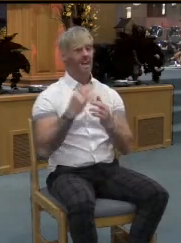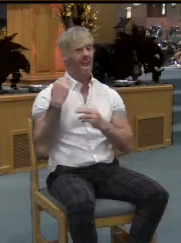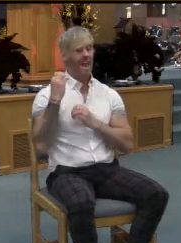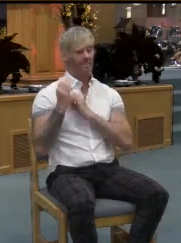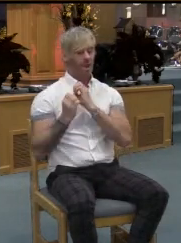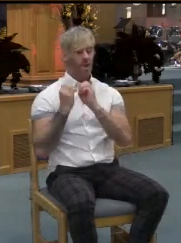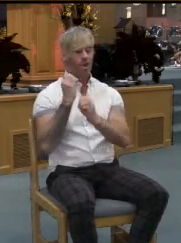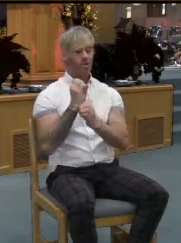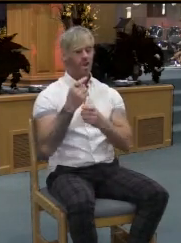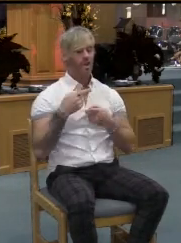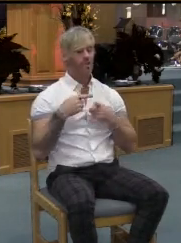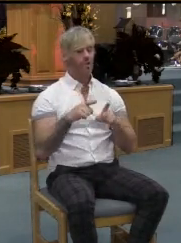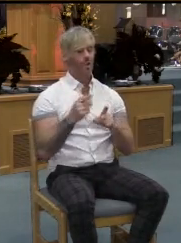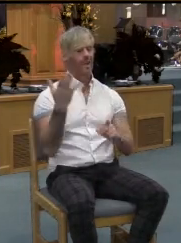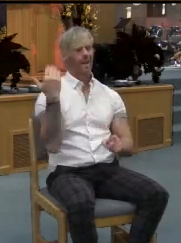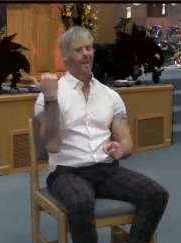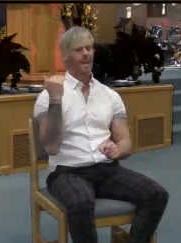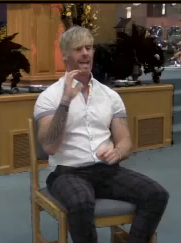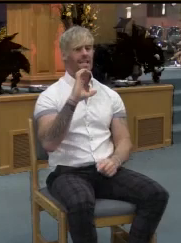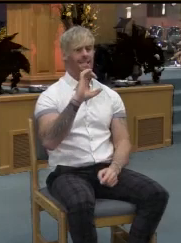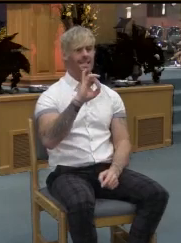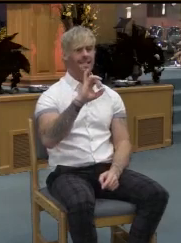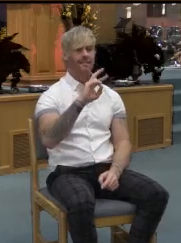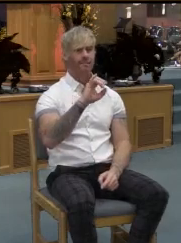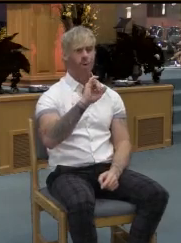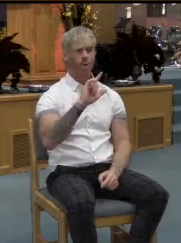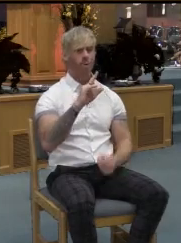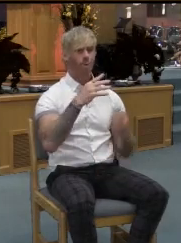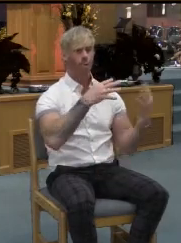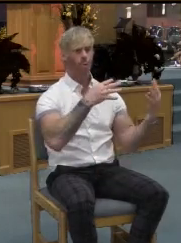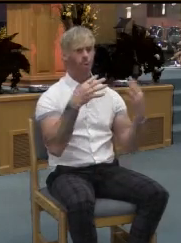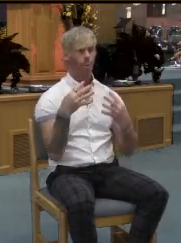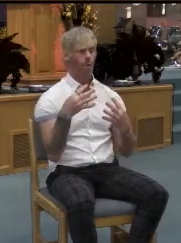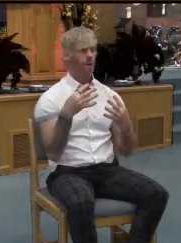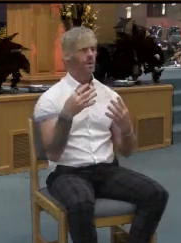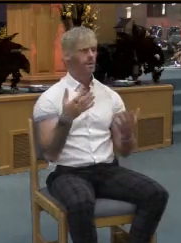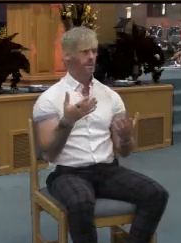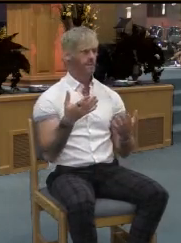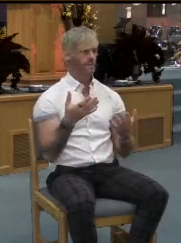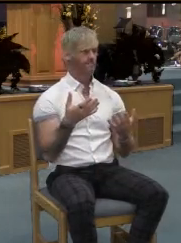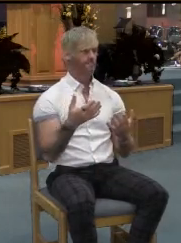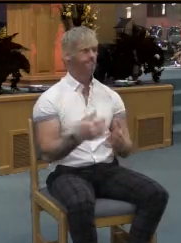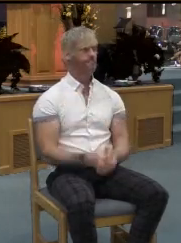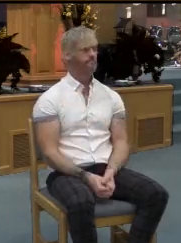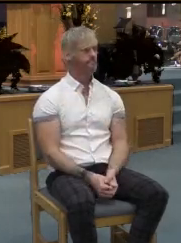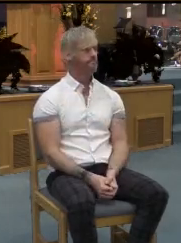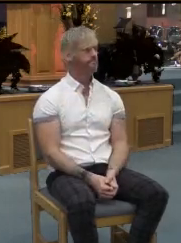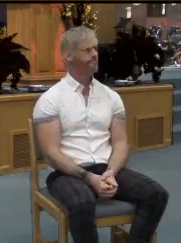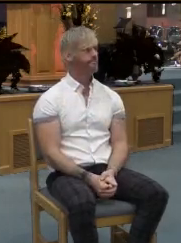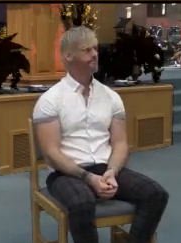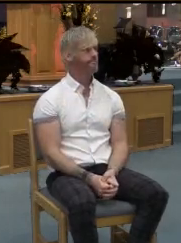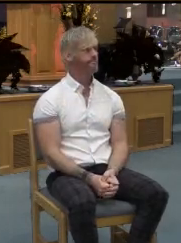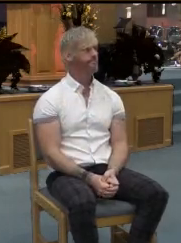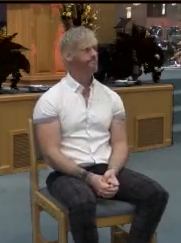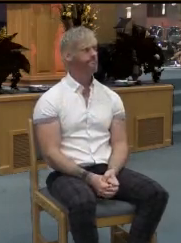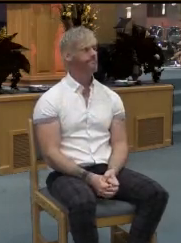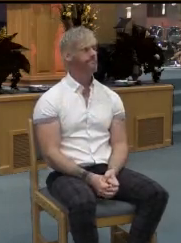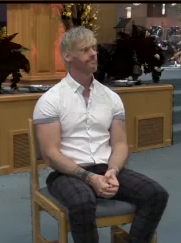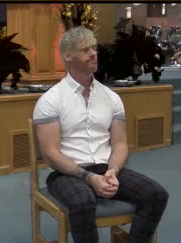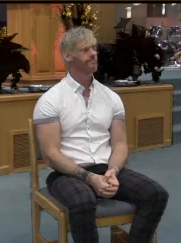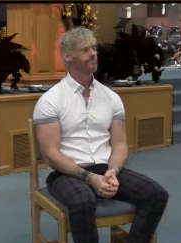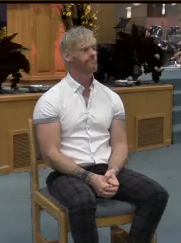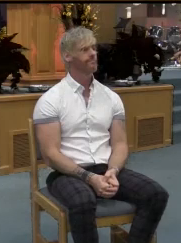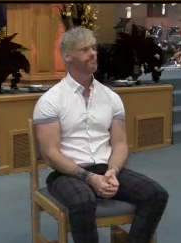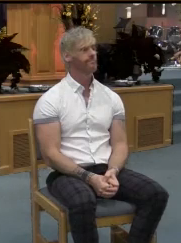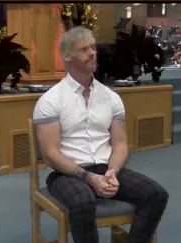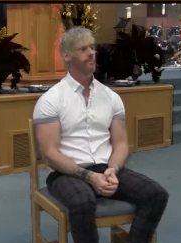when a lot of the modern scientific methods and tools that we have today were certainly not in existence during